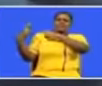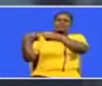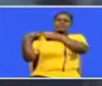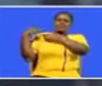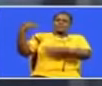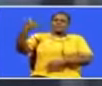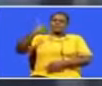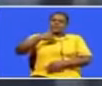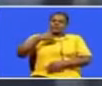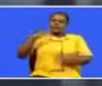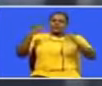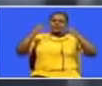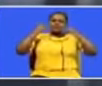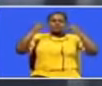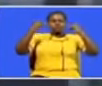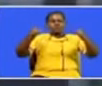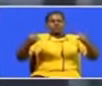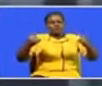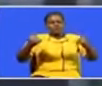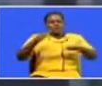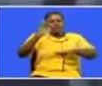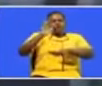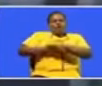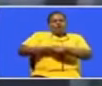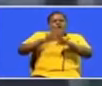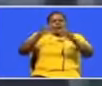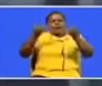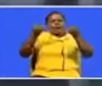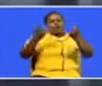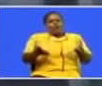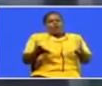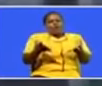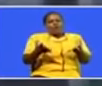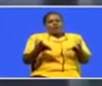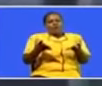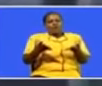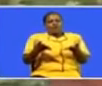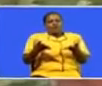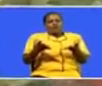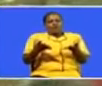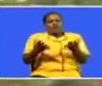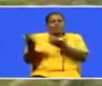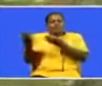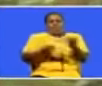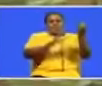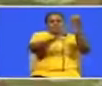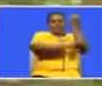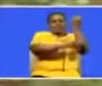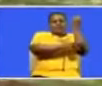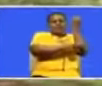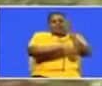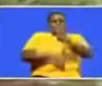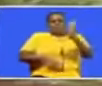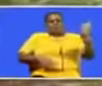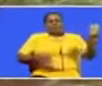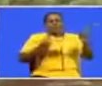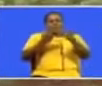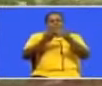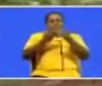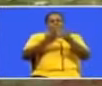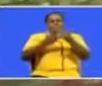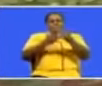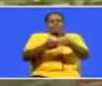of the statistics on how much food we require in this country. Leaders from Western and parts of Rift